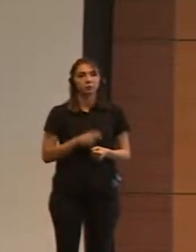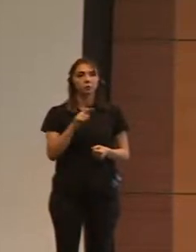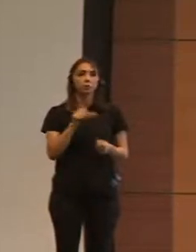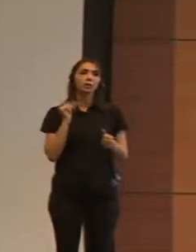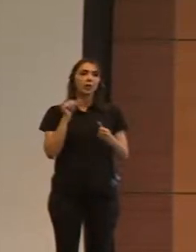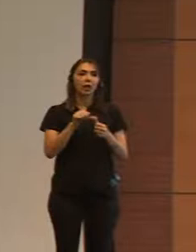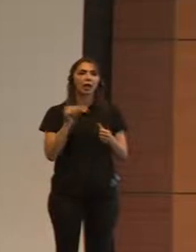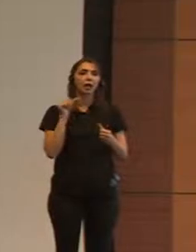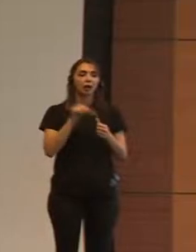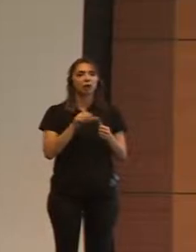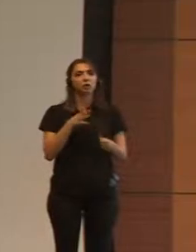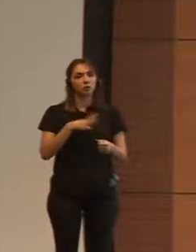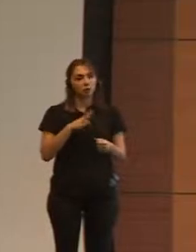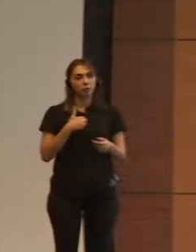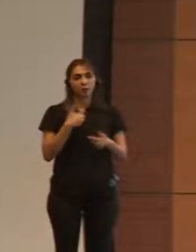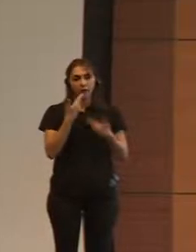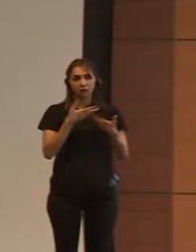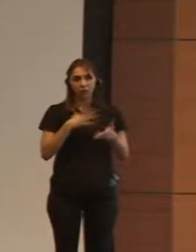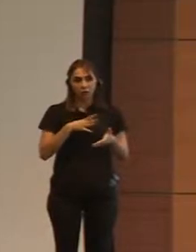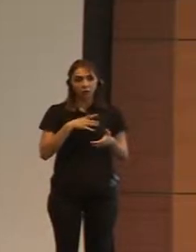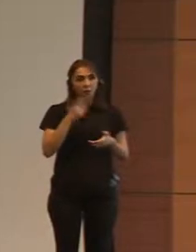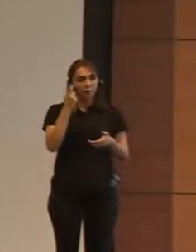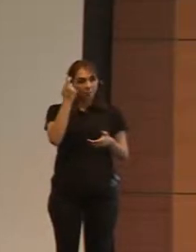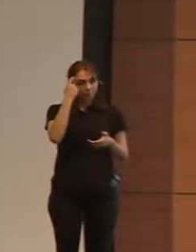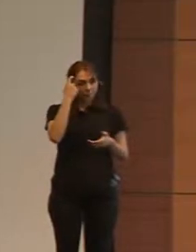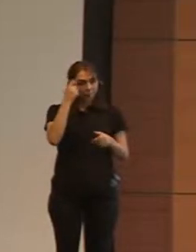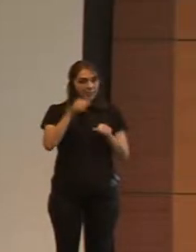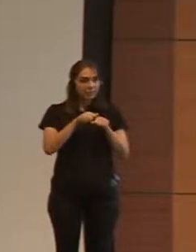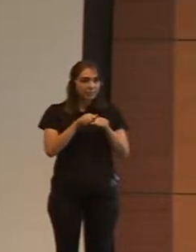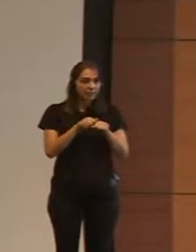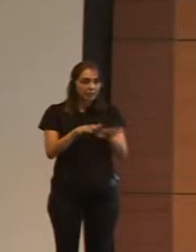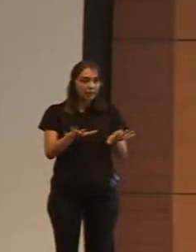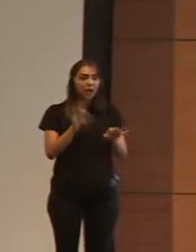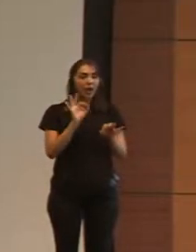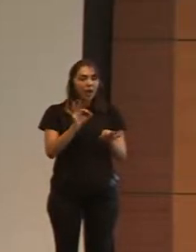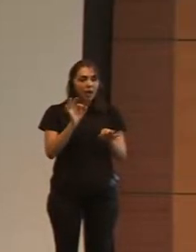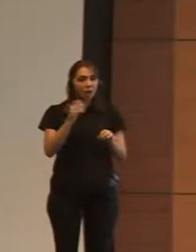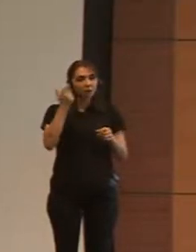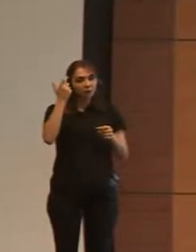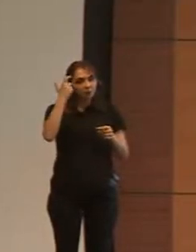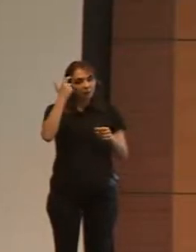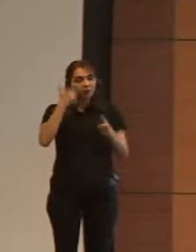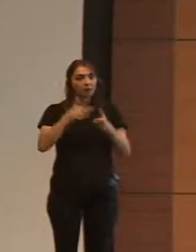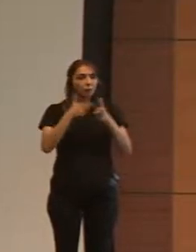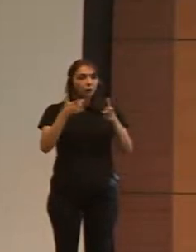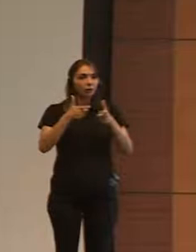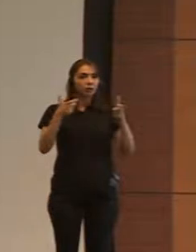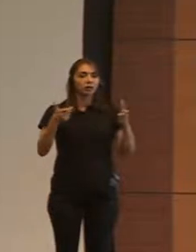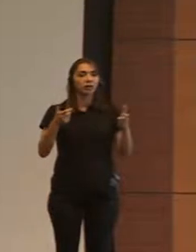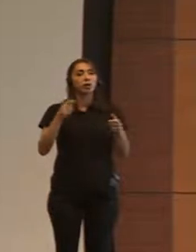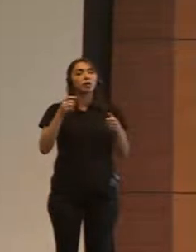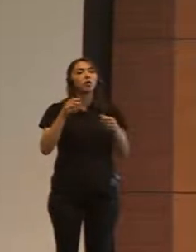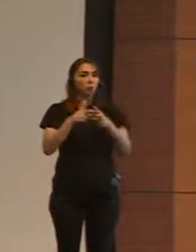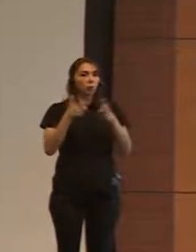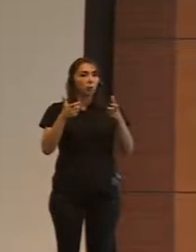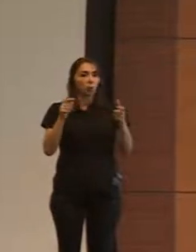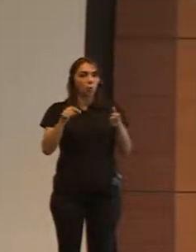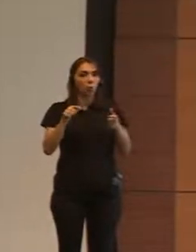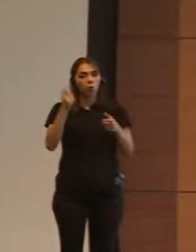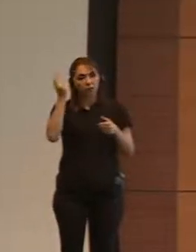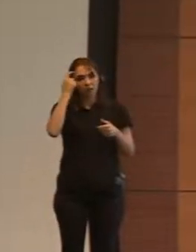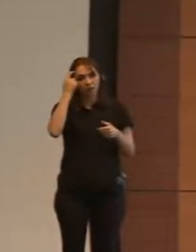it is related to the entire life so the information